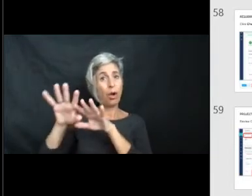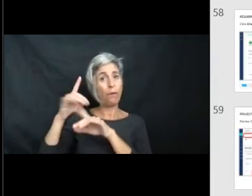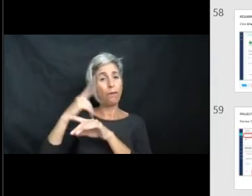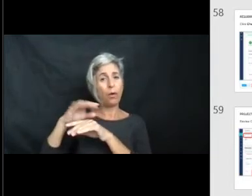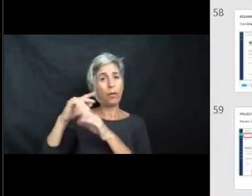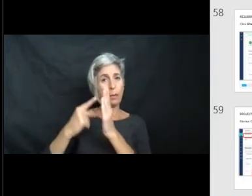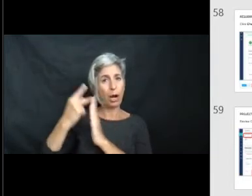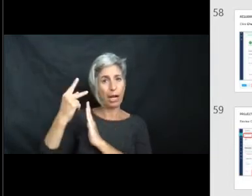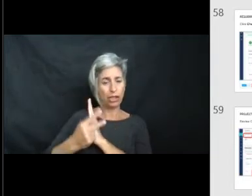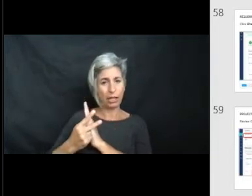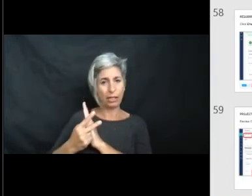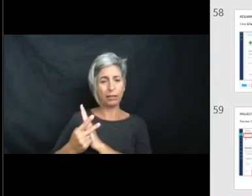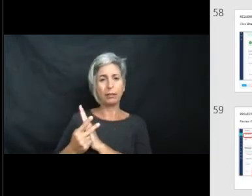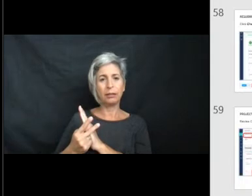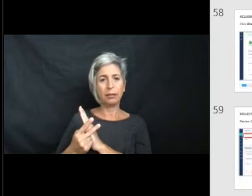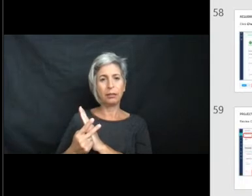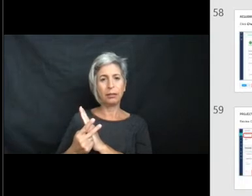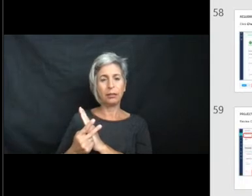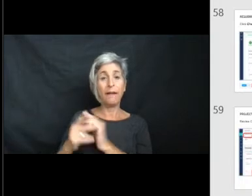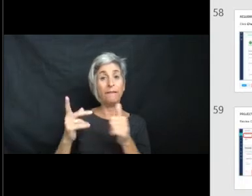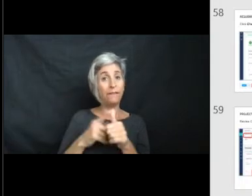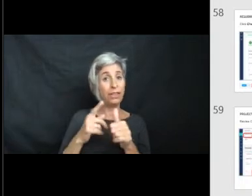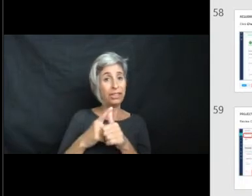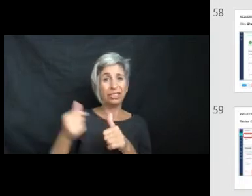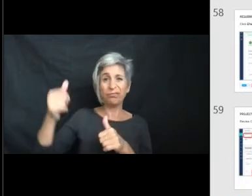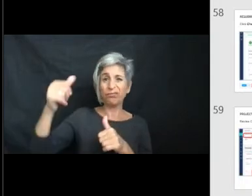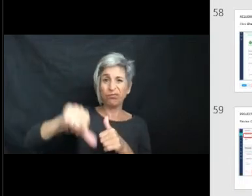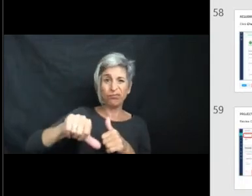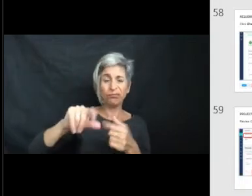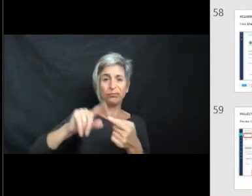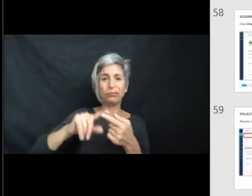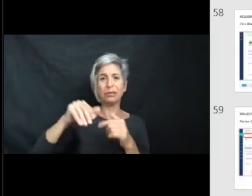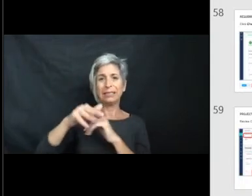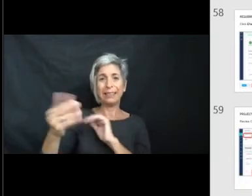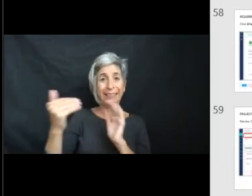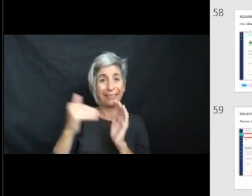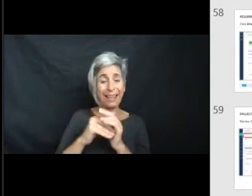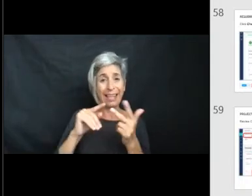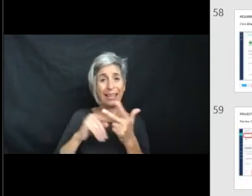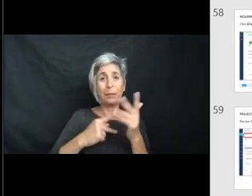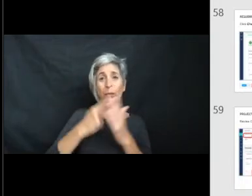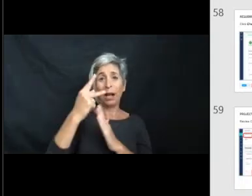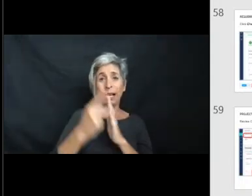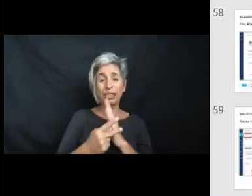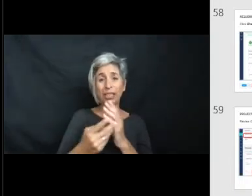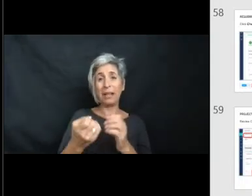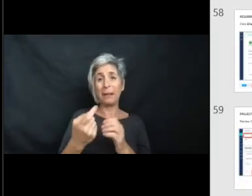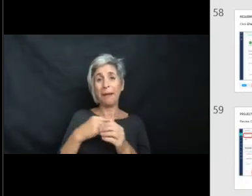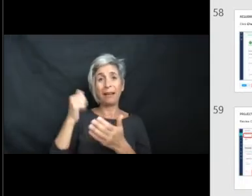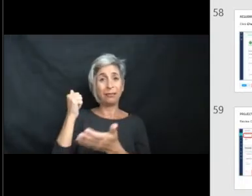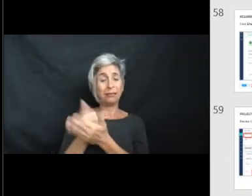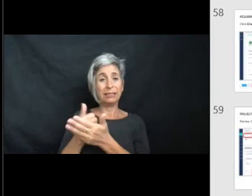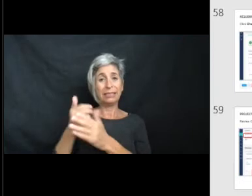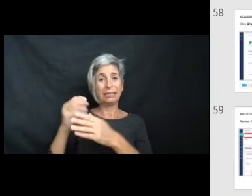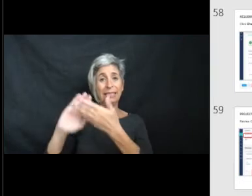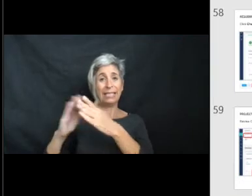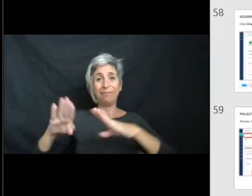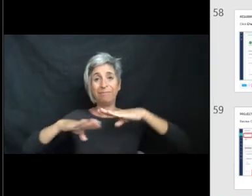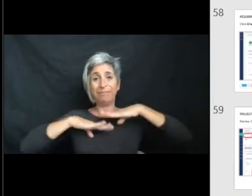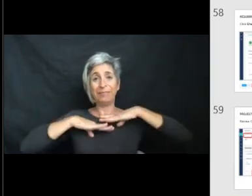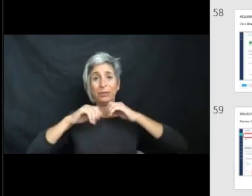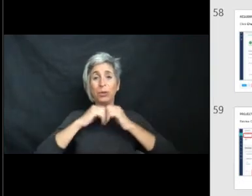to recap, we went through a disapproval, we did a resubmission, the project came back in, and the city was satisfied with the drawings